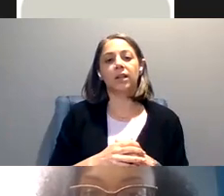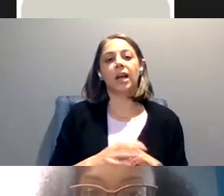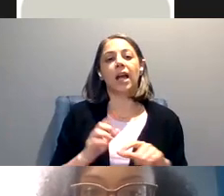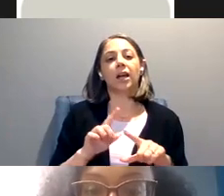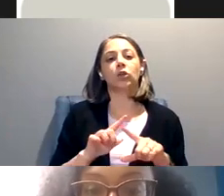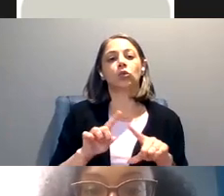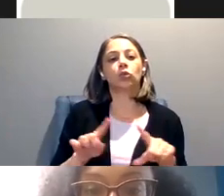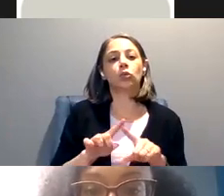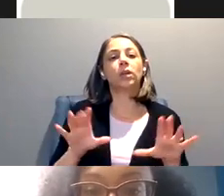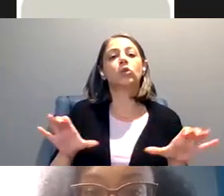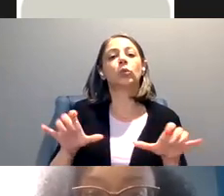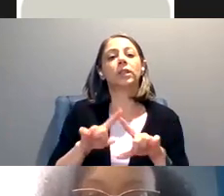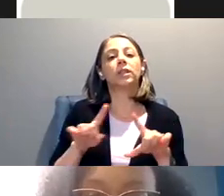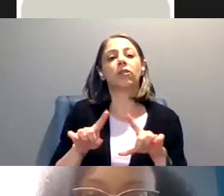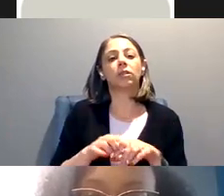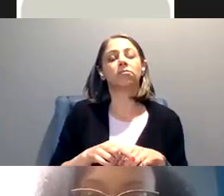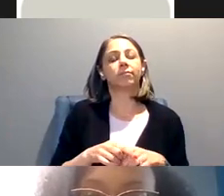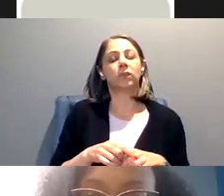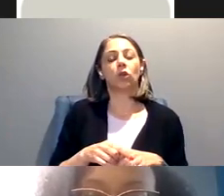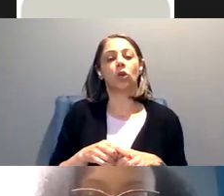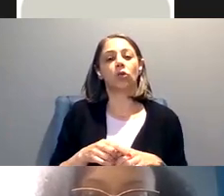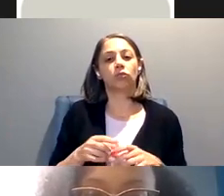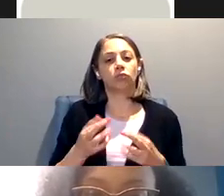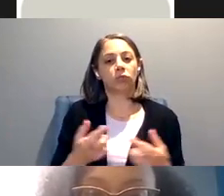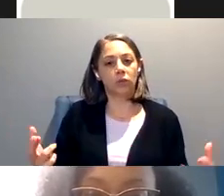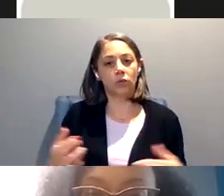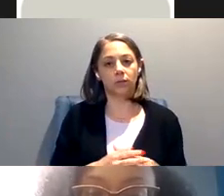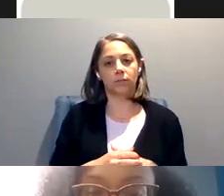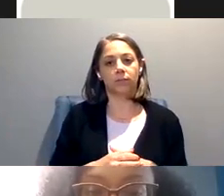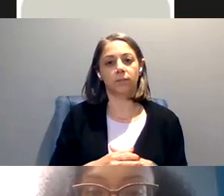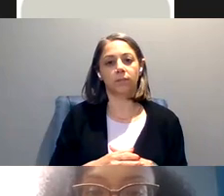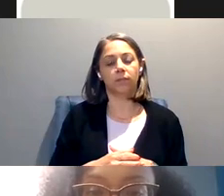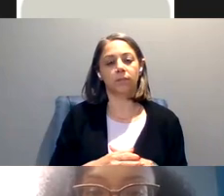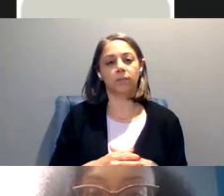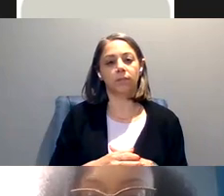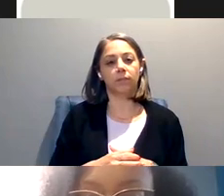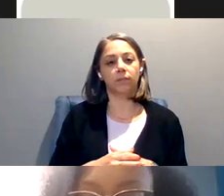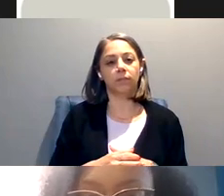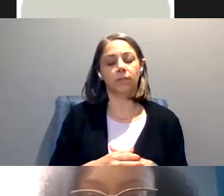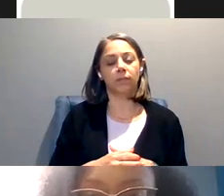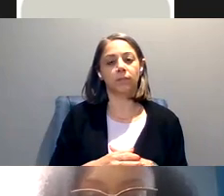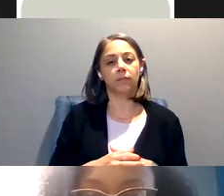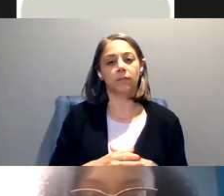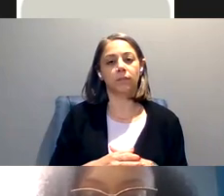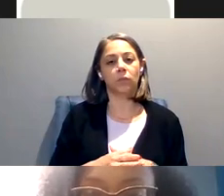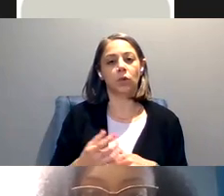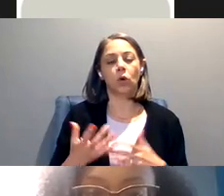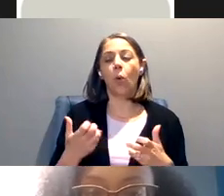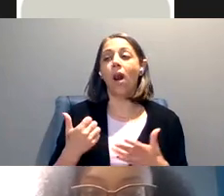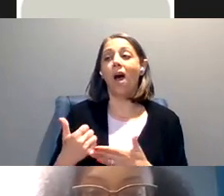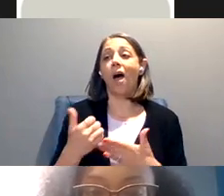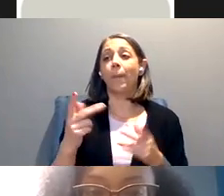resources. And our work is really rooted in our values by helping folks across